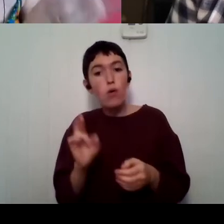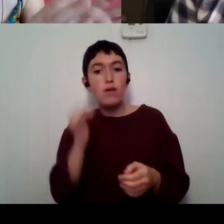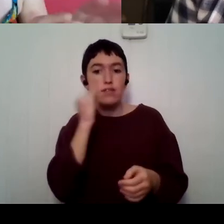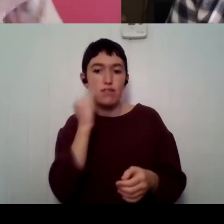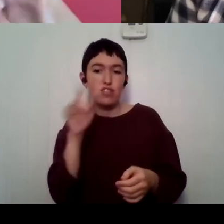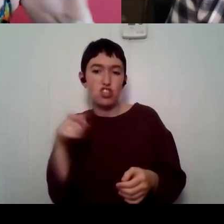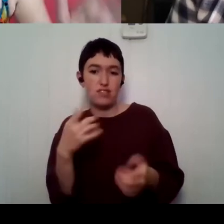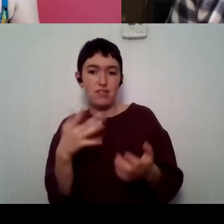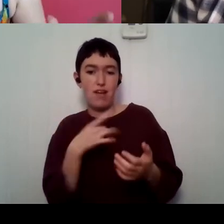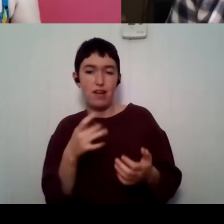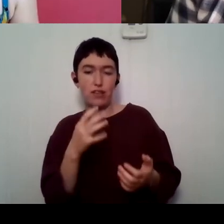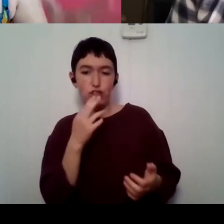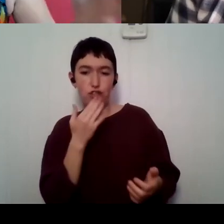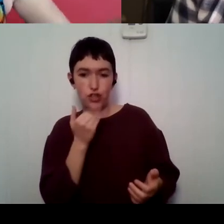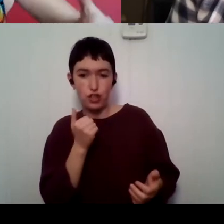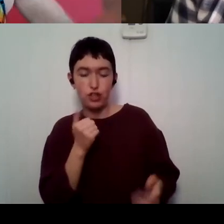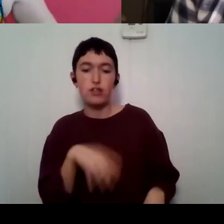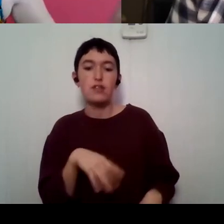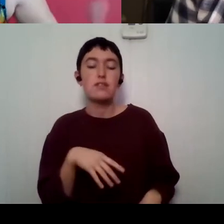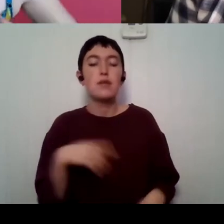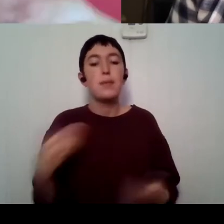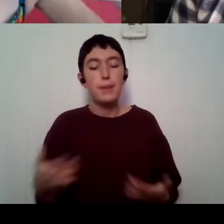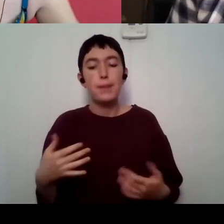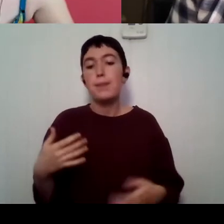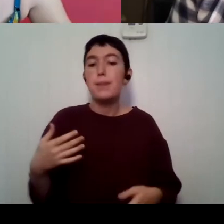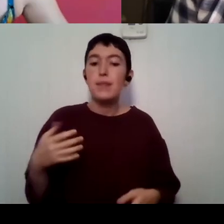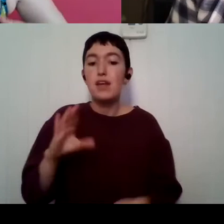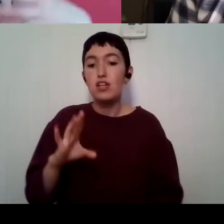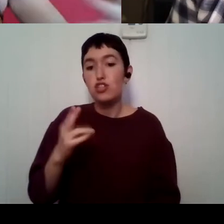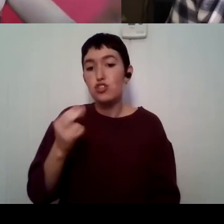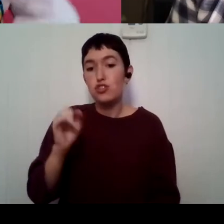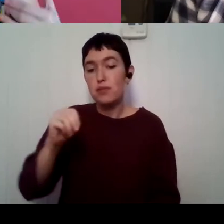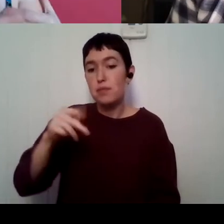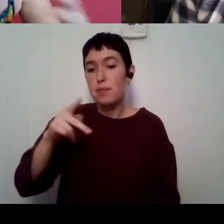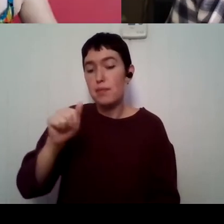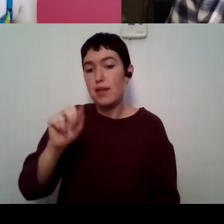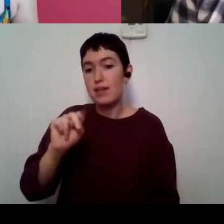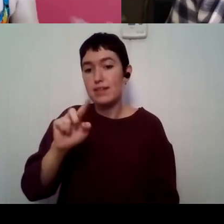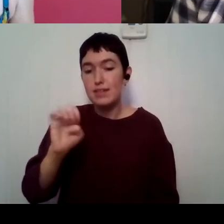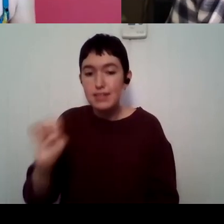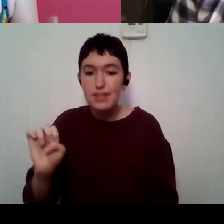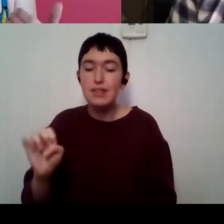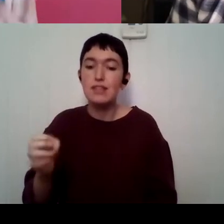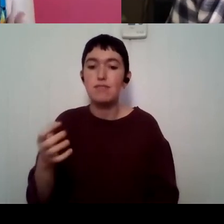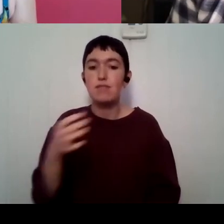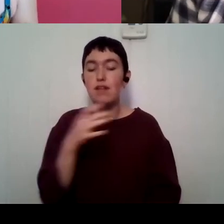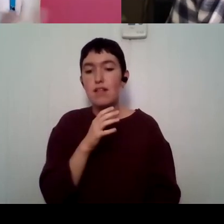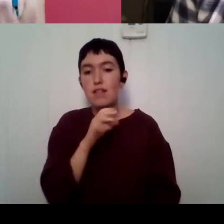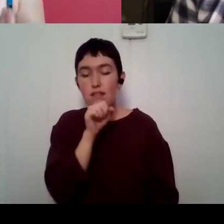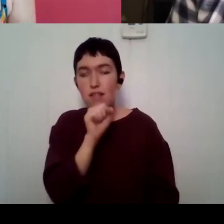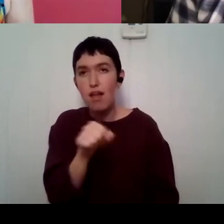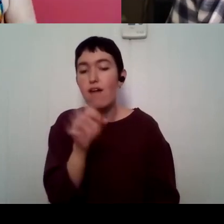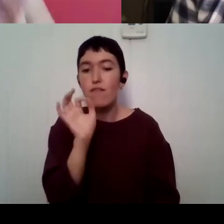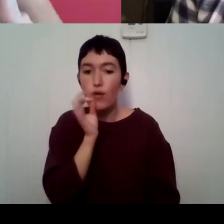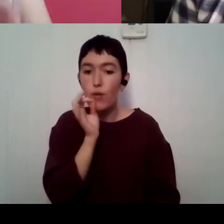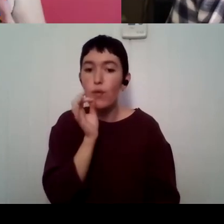But if we're going to look at, like, say, for instance, the great apes, chimpanzees and bonobos love fruit. They will eat leaves and other vegetation. They will eat meat. Chimpanzees